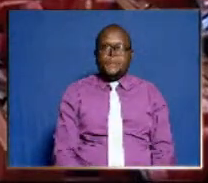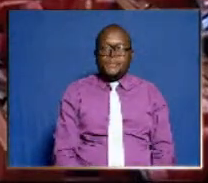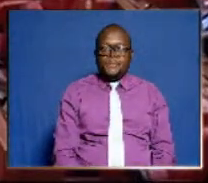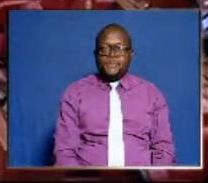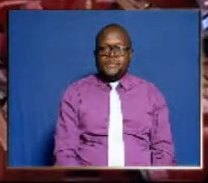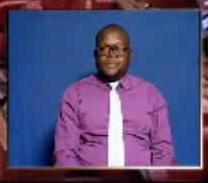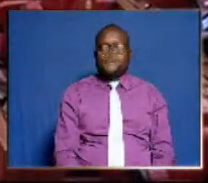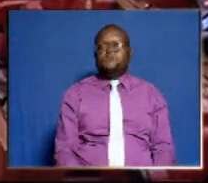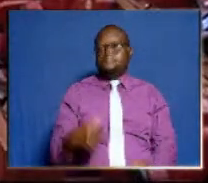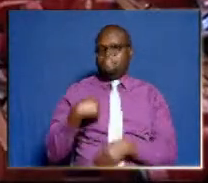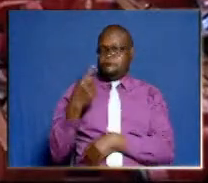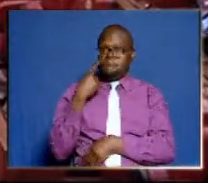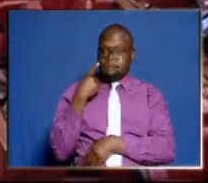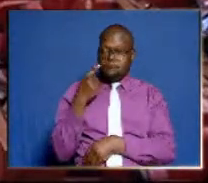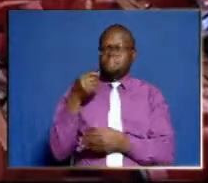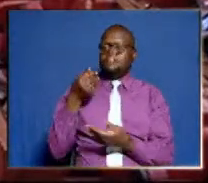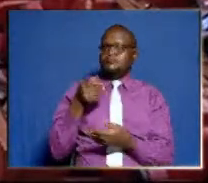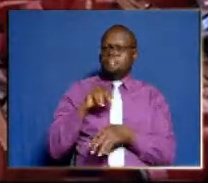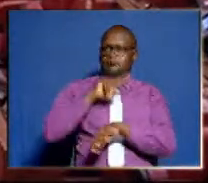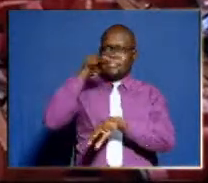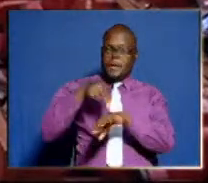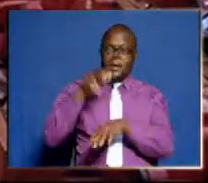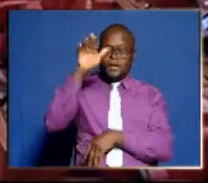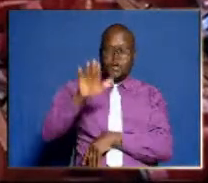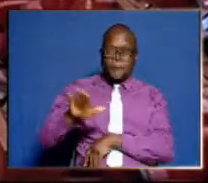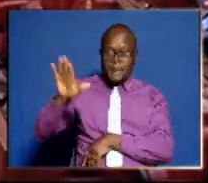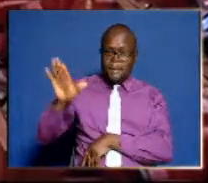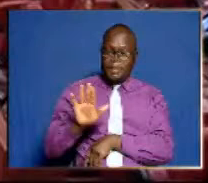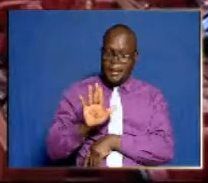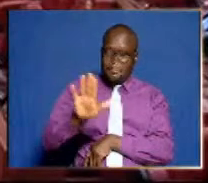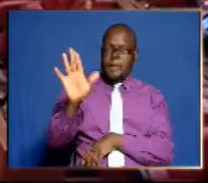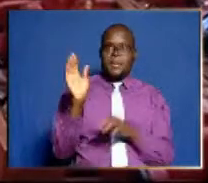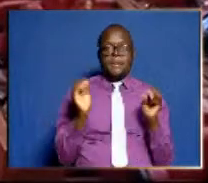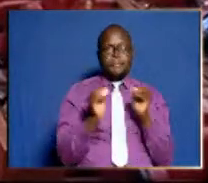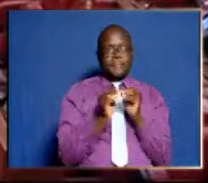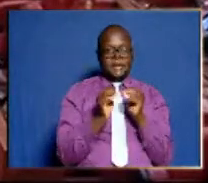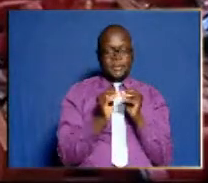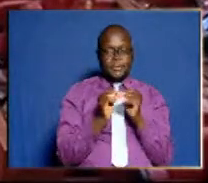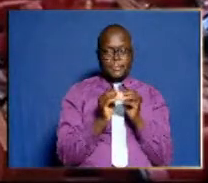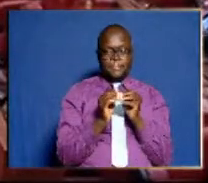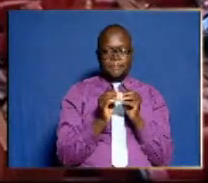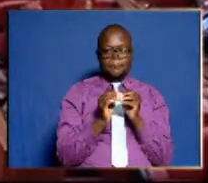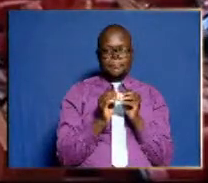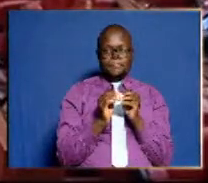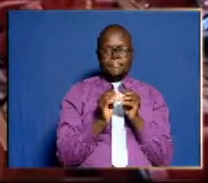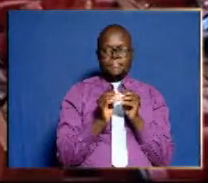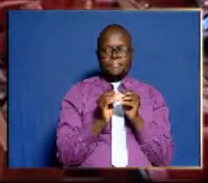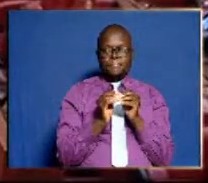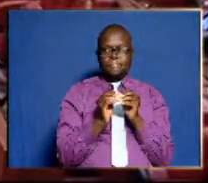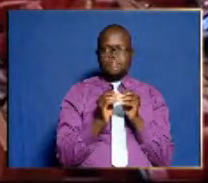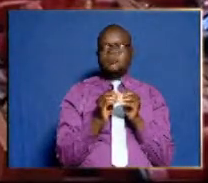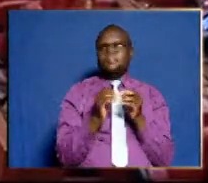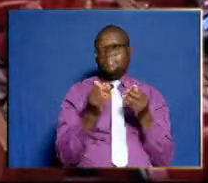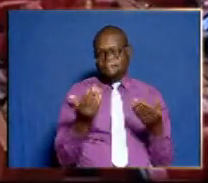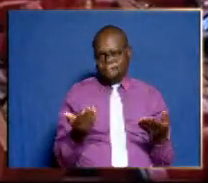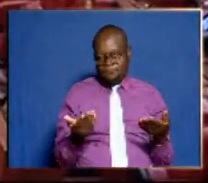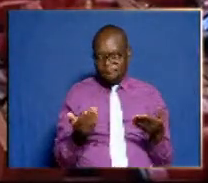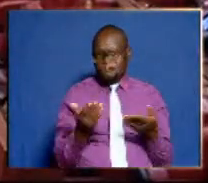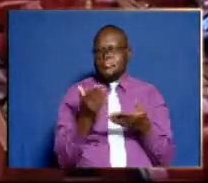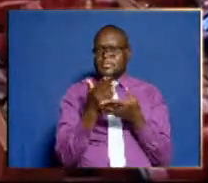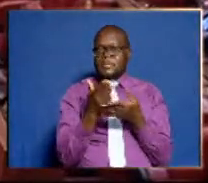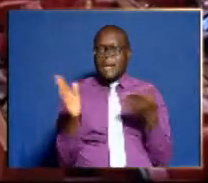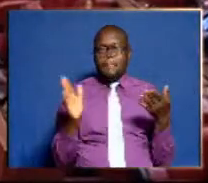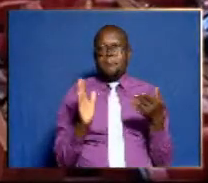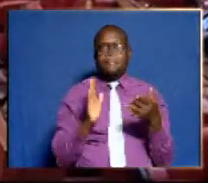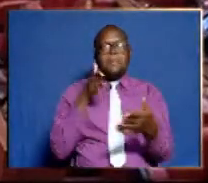And just noting that the National Assembly and the sittings have also had their fair share of